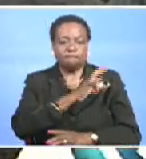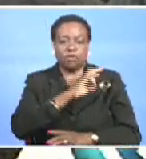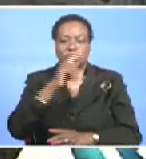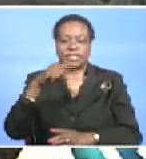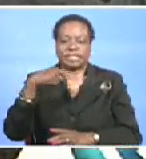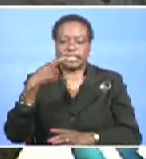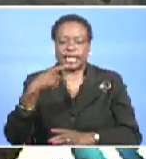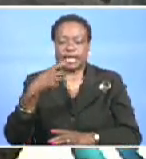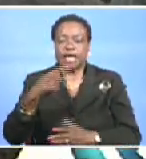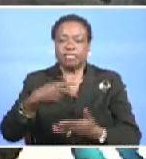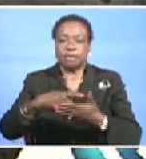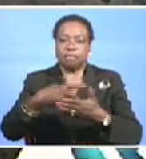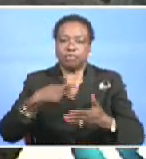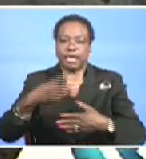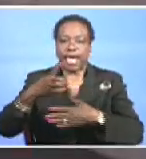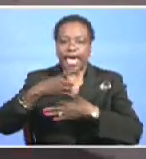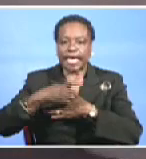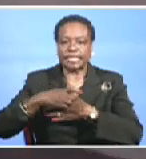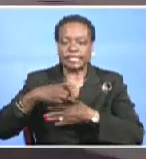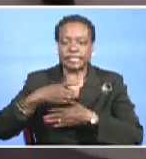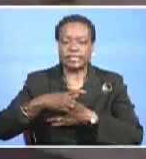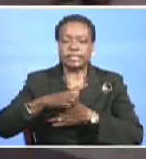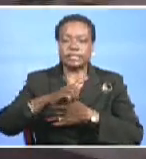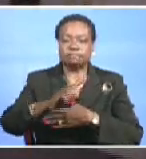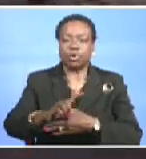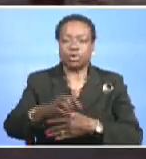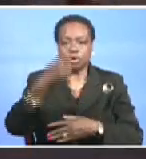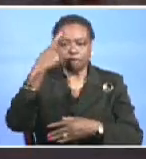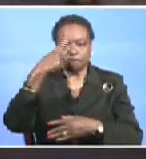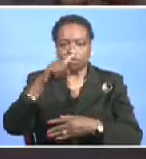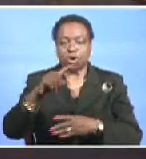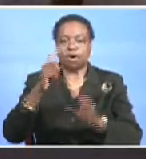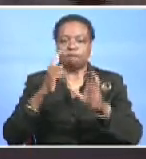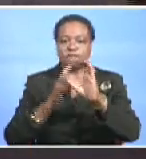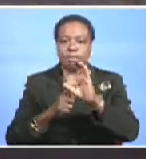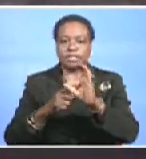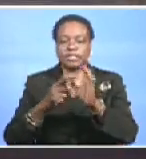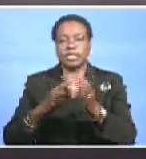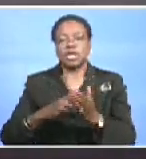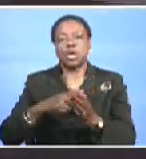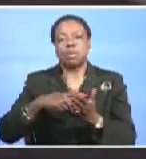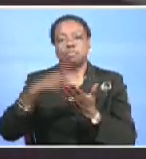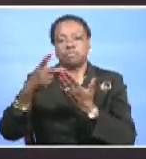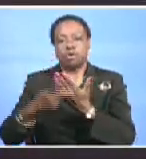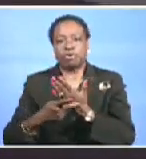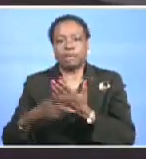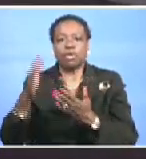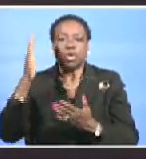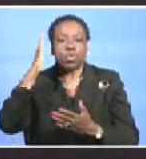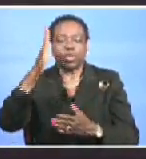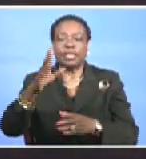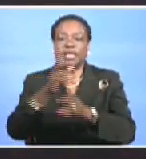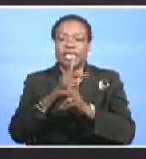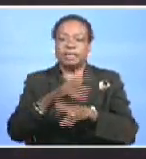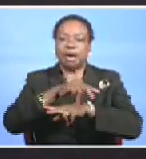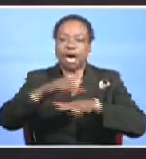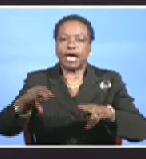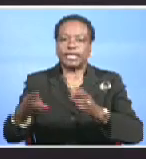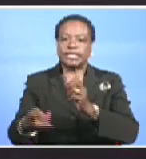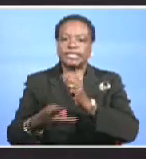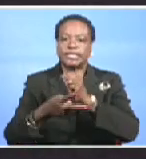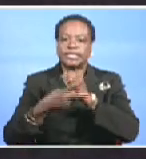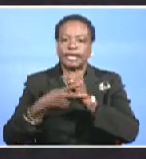that the Pre-Export Verification of Conformity program will serve to keep potentially unsafe vehicles off the